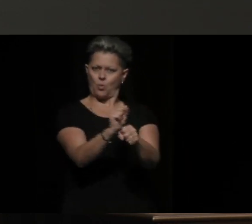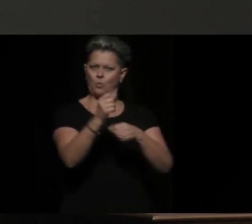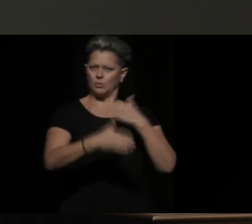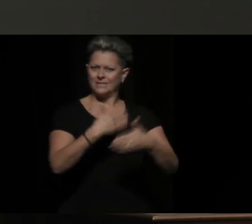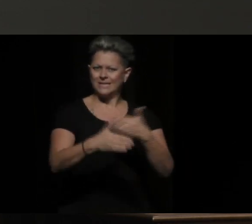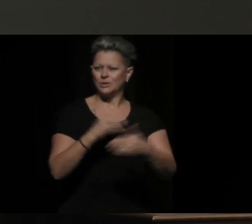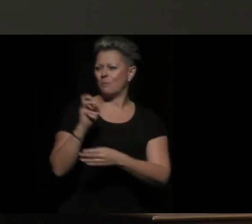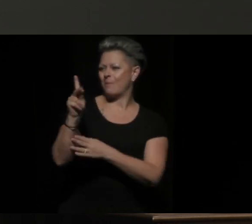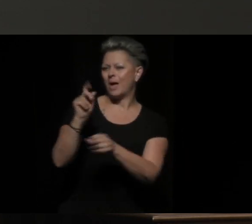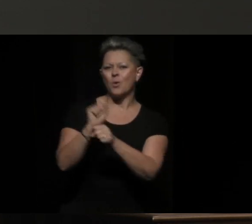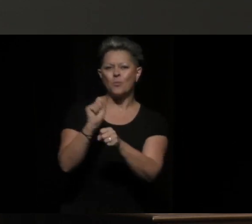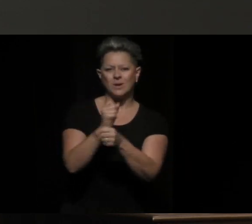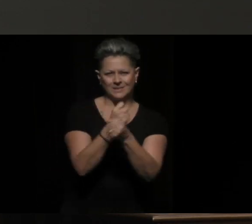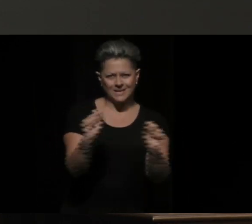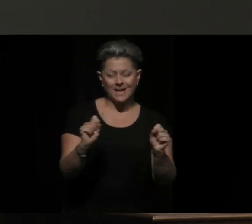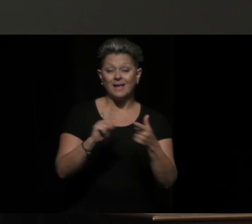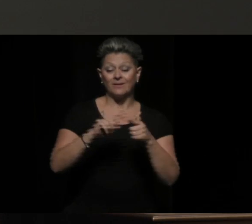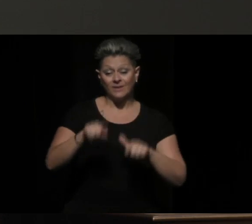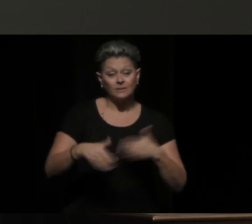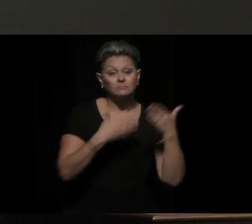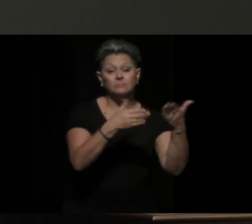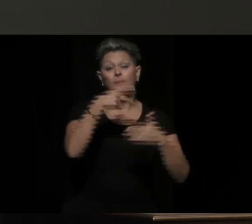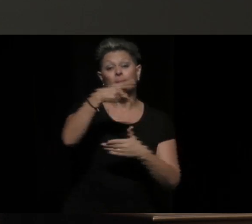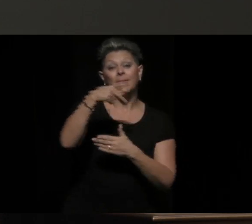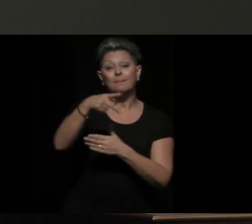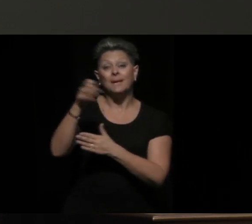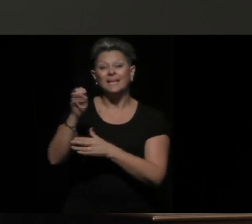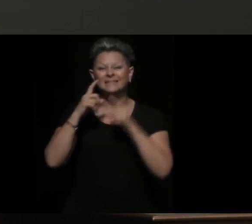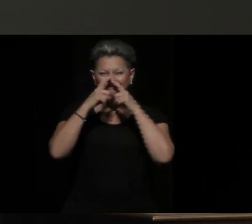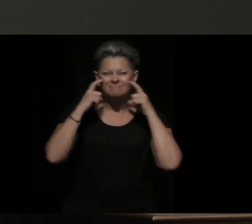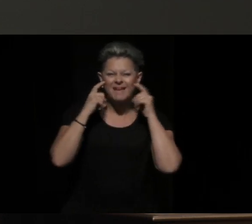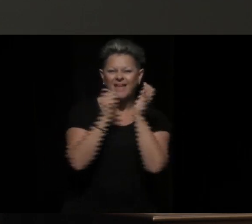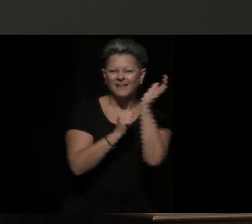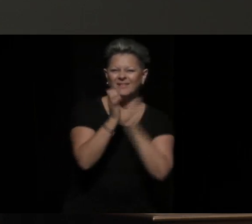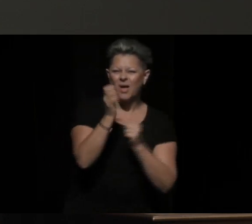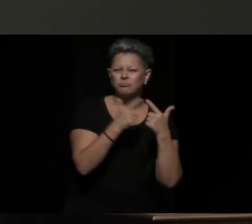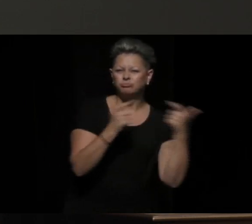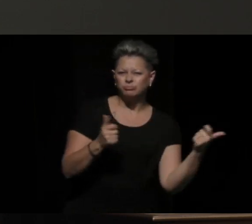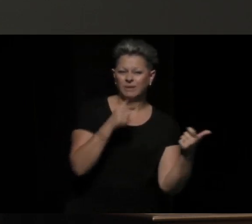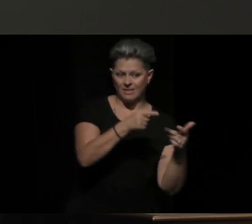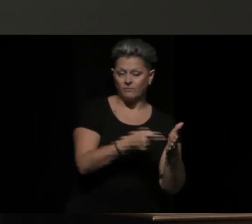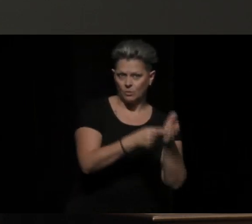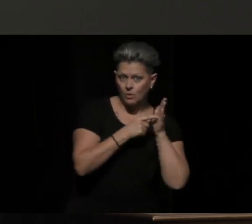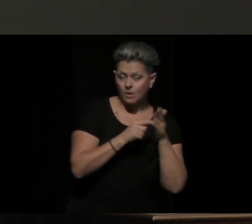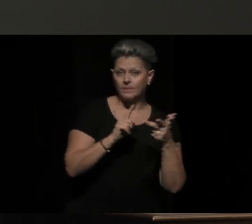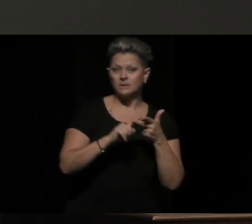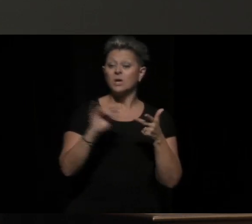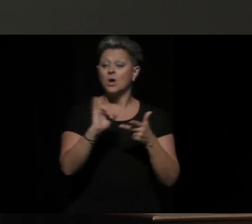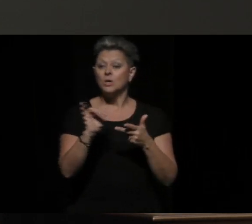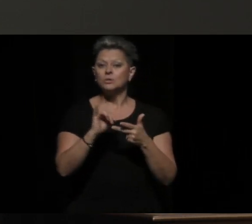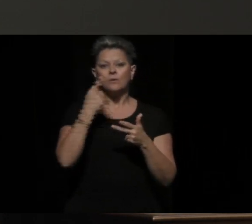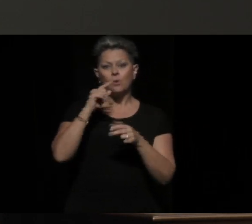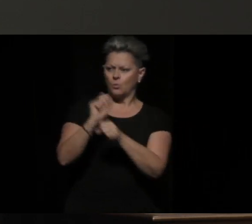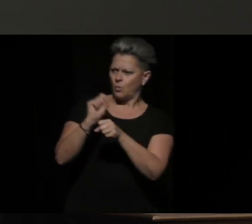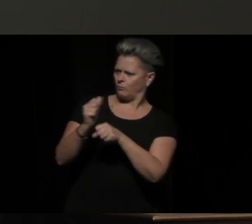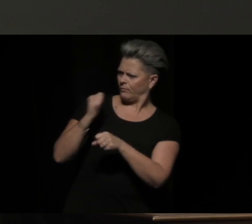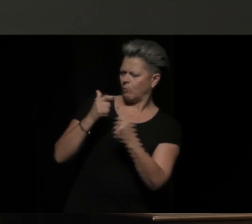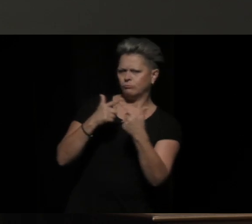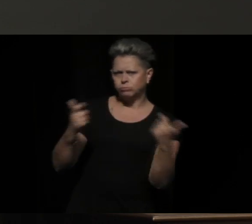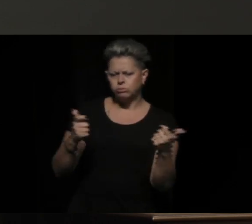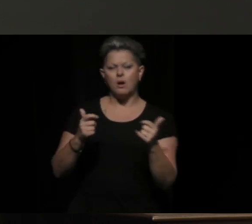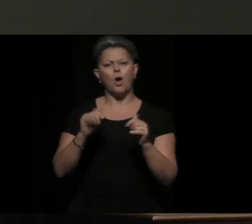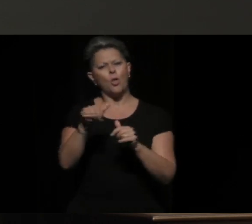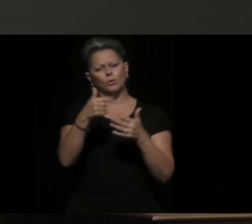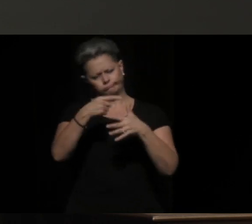identifying personal protective equipment requirements, mitigating potential work refusals, and other measures to